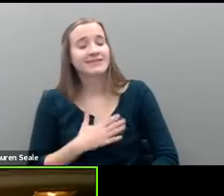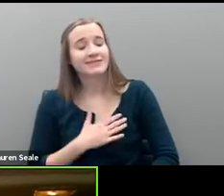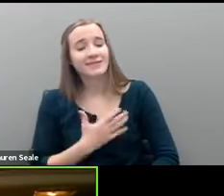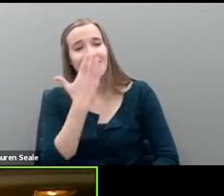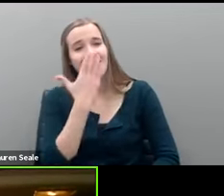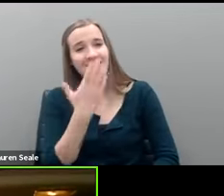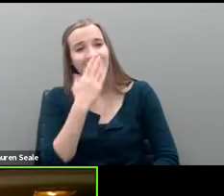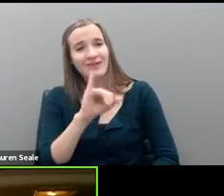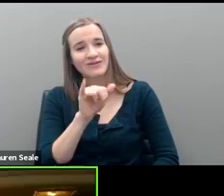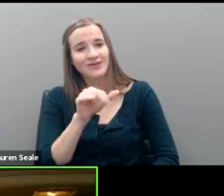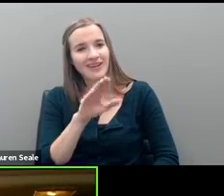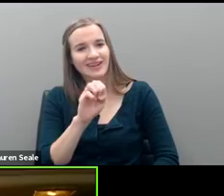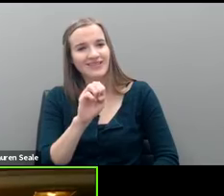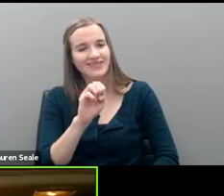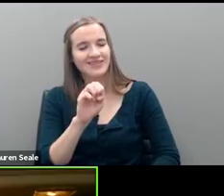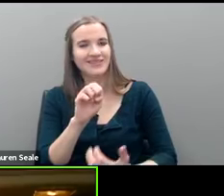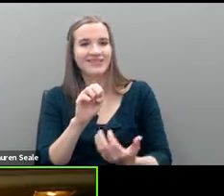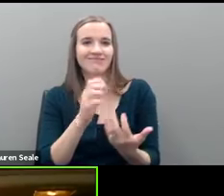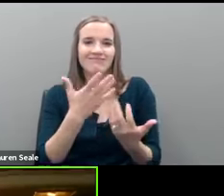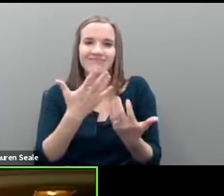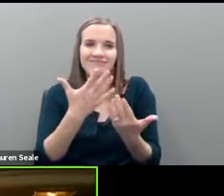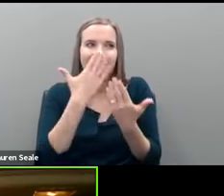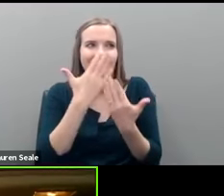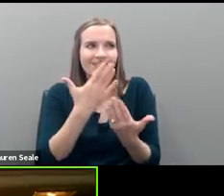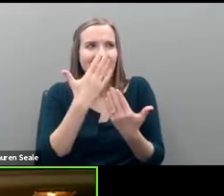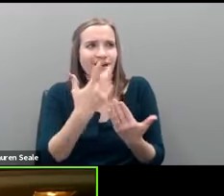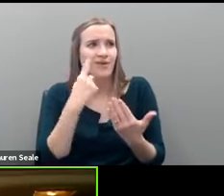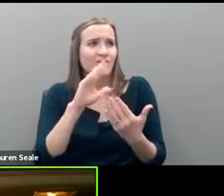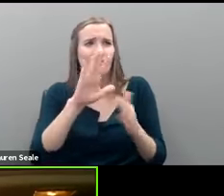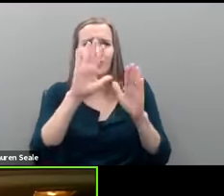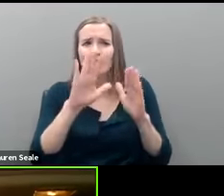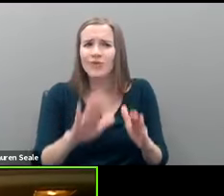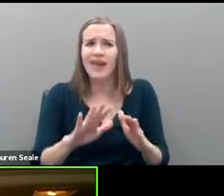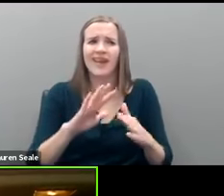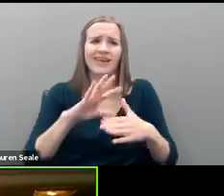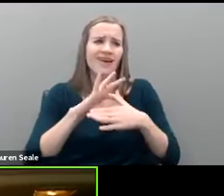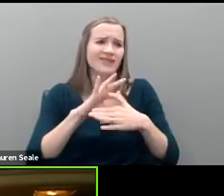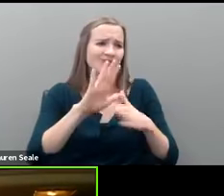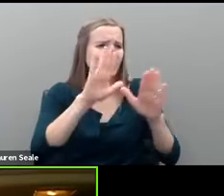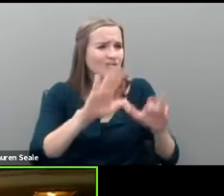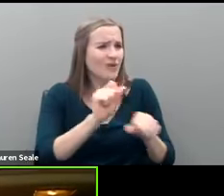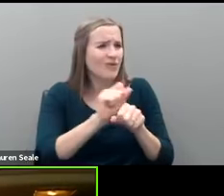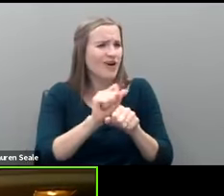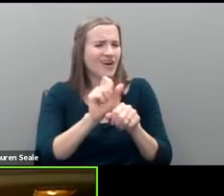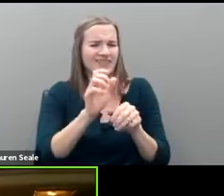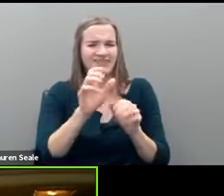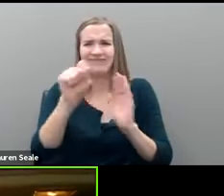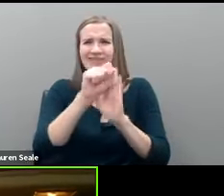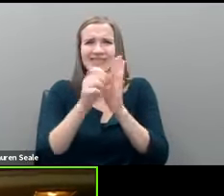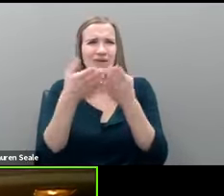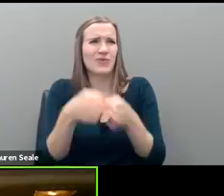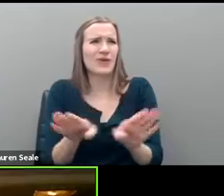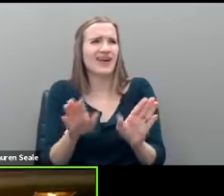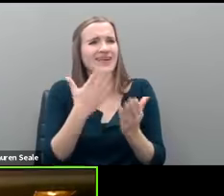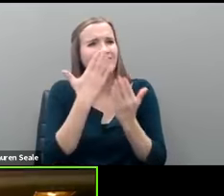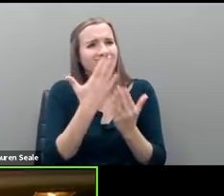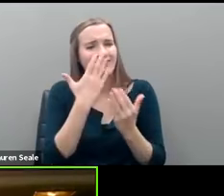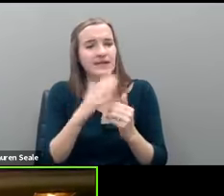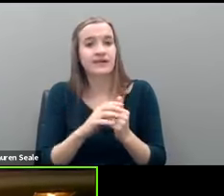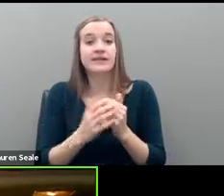viewers, thank you for such great content and great work all around the state of Idaho. So remember, Idaho